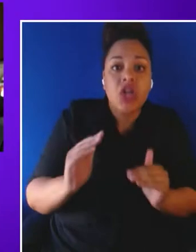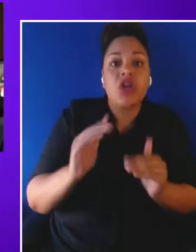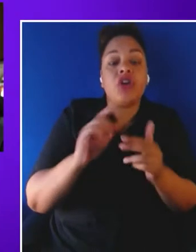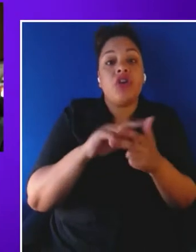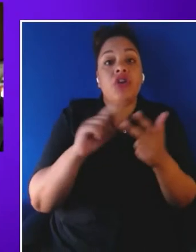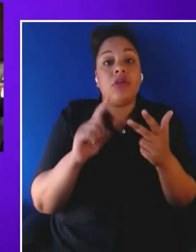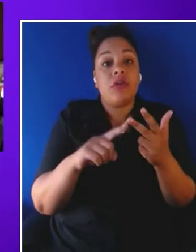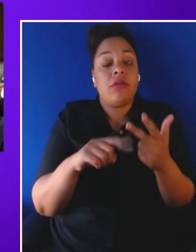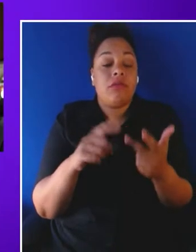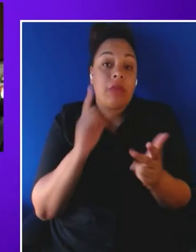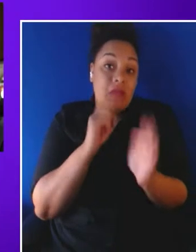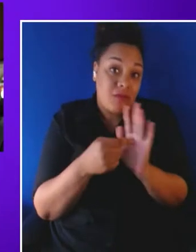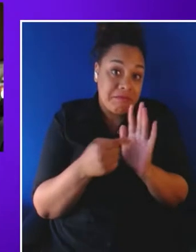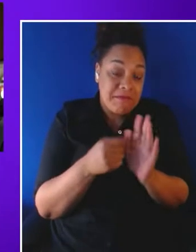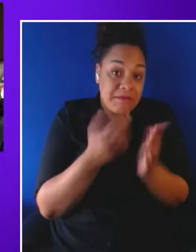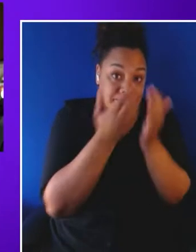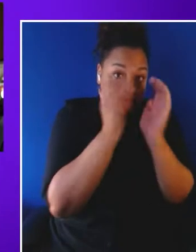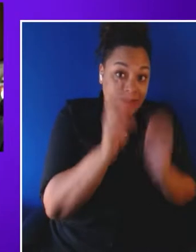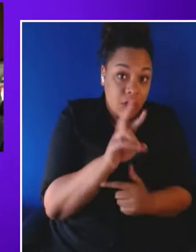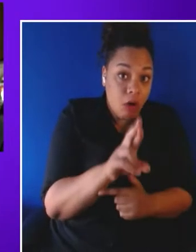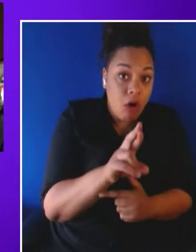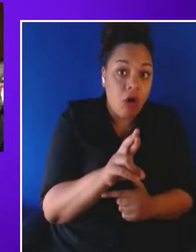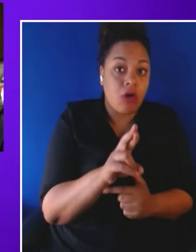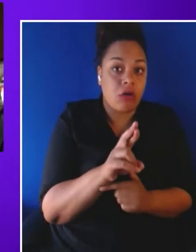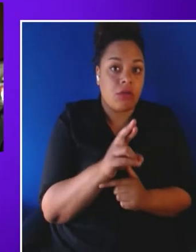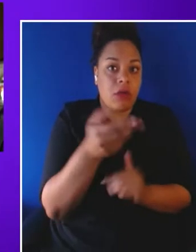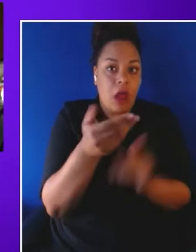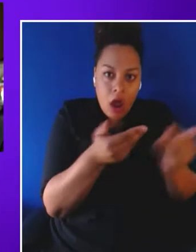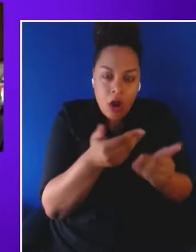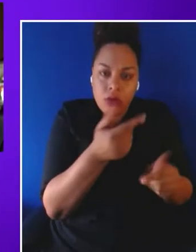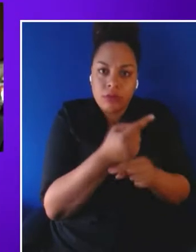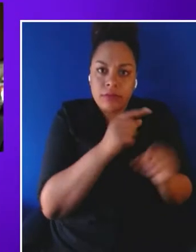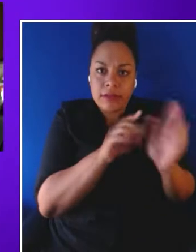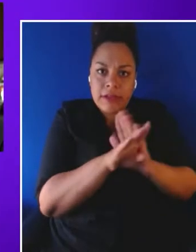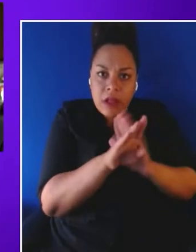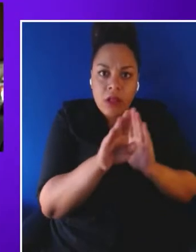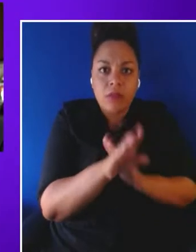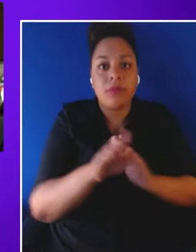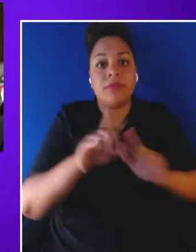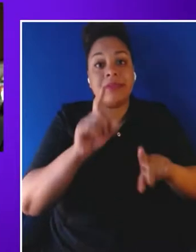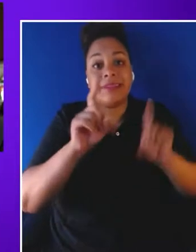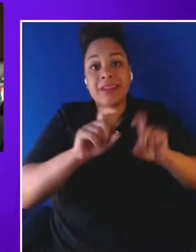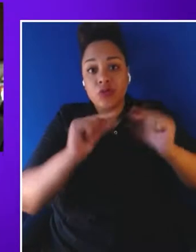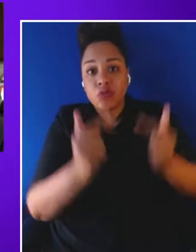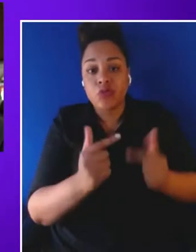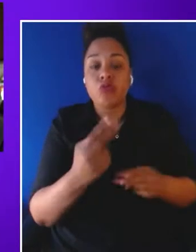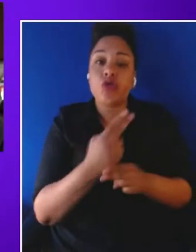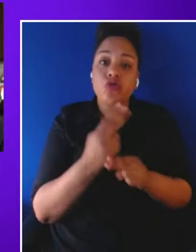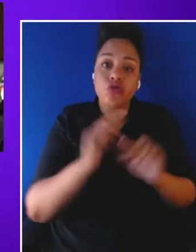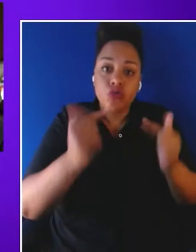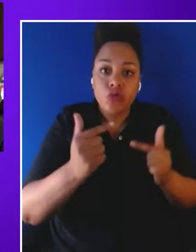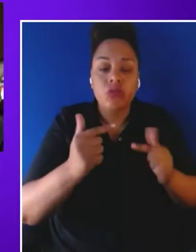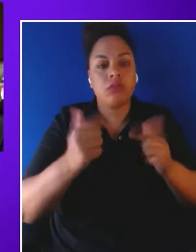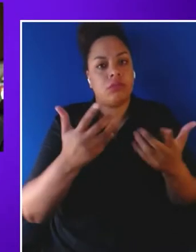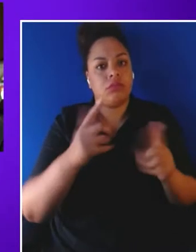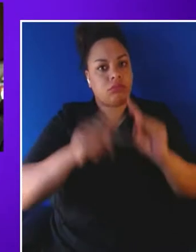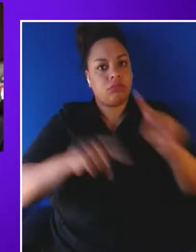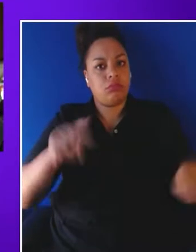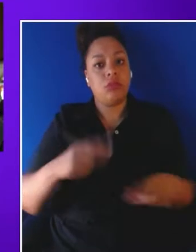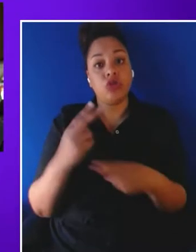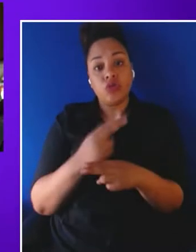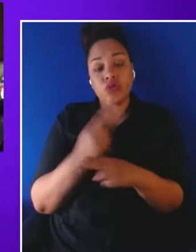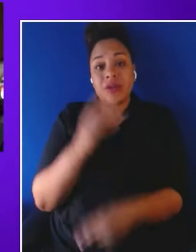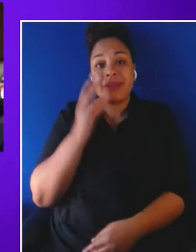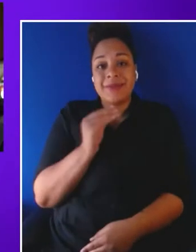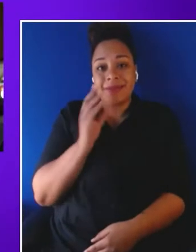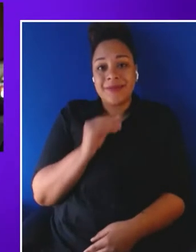instance, developers, test groups, user groups. I think user experience is kind of key